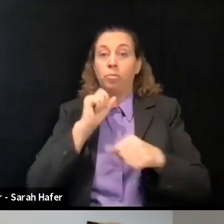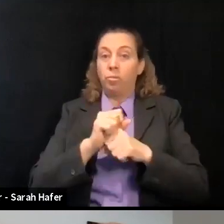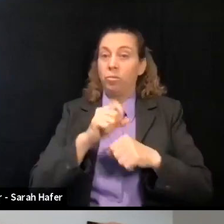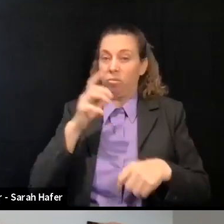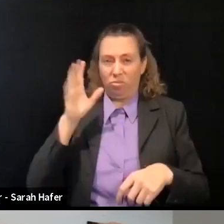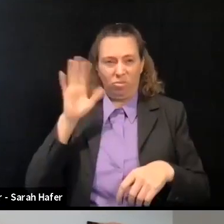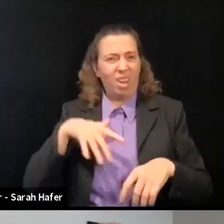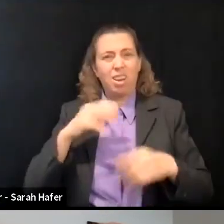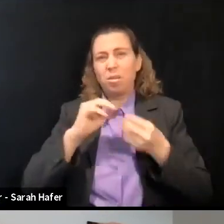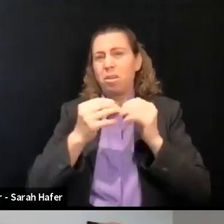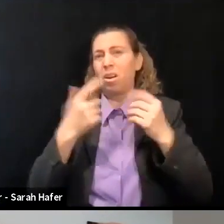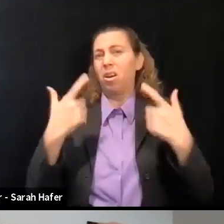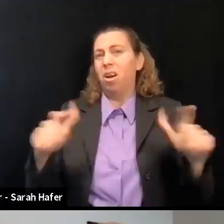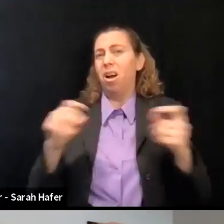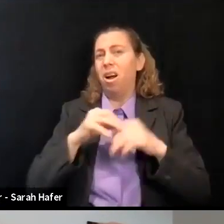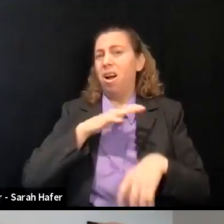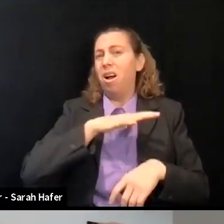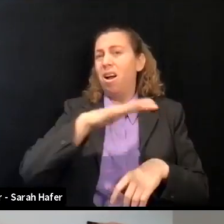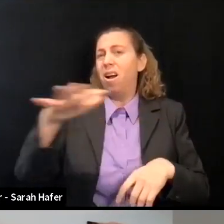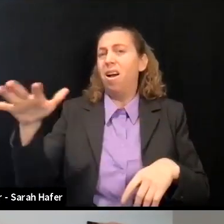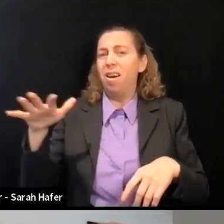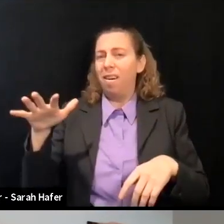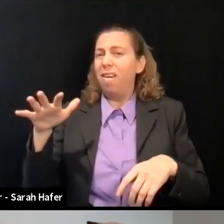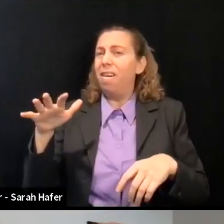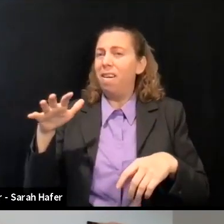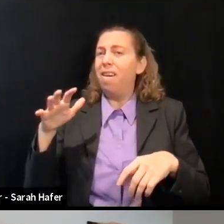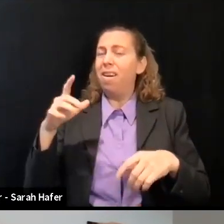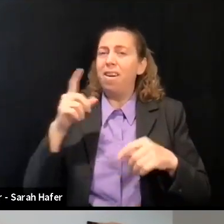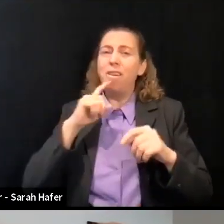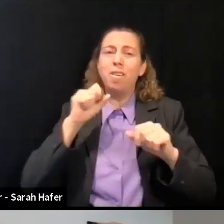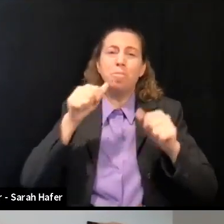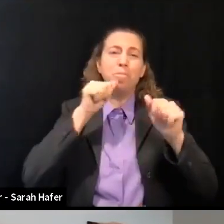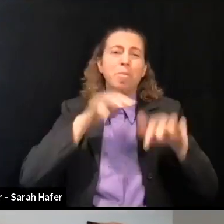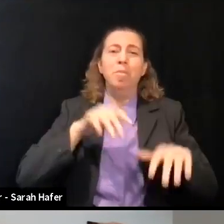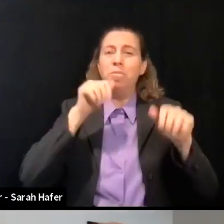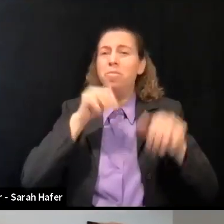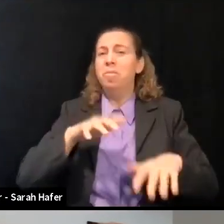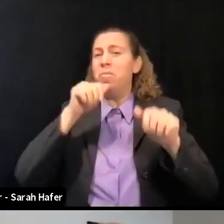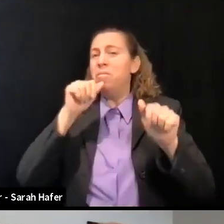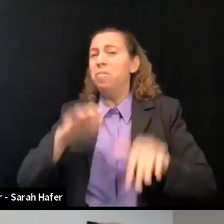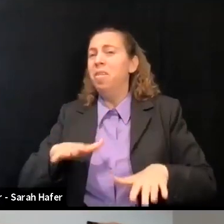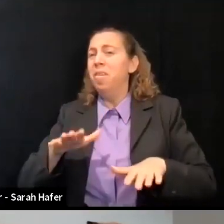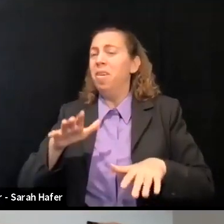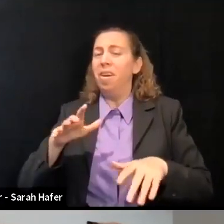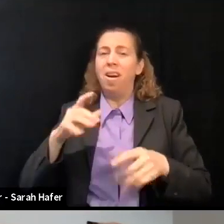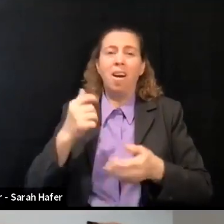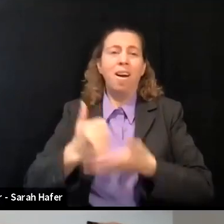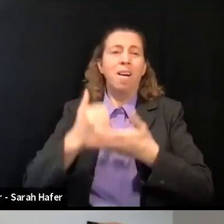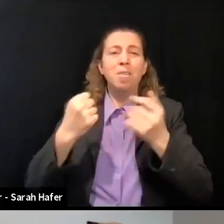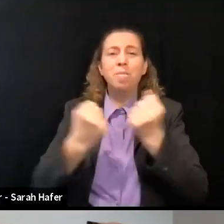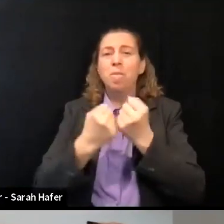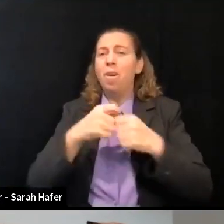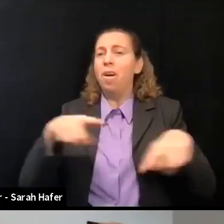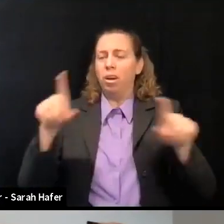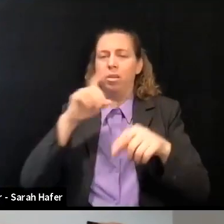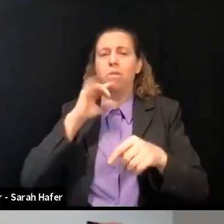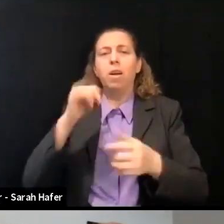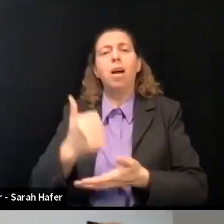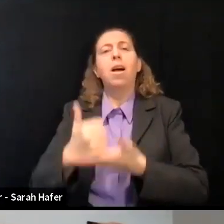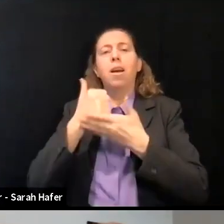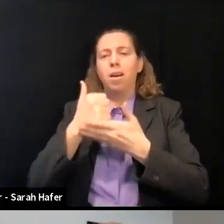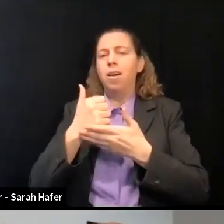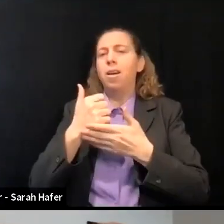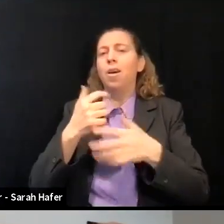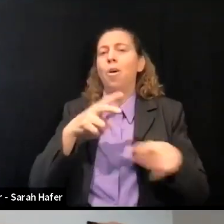is one powerful way to deal with the stress, deal with overwhelming emotions. So think about three